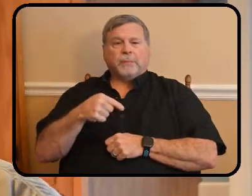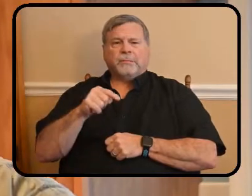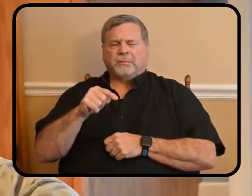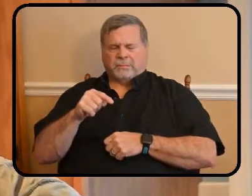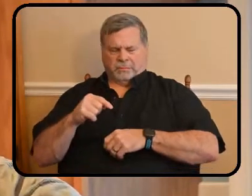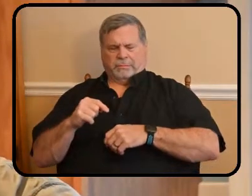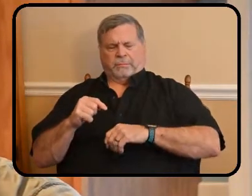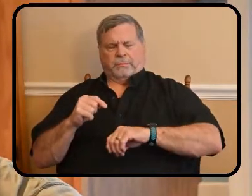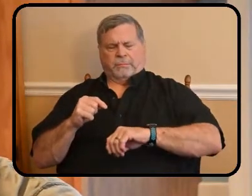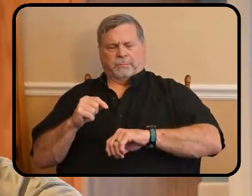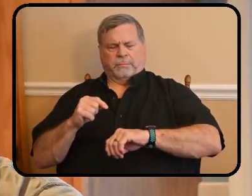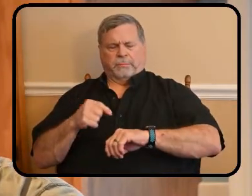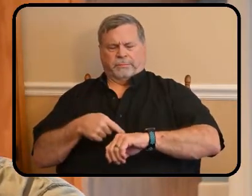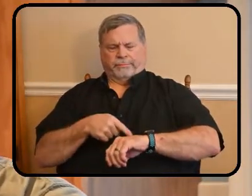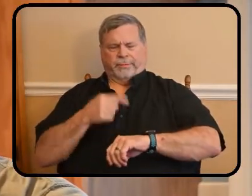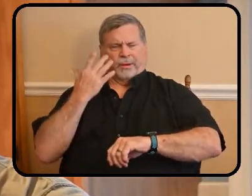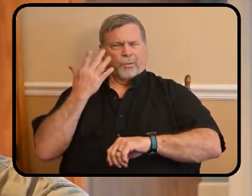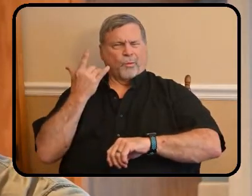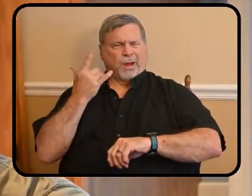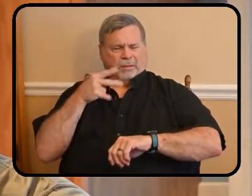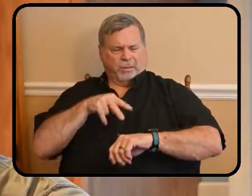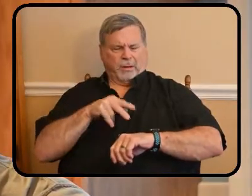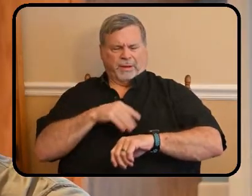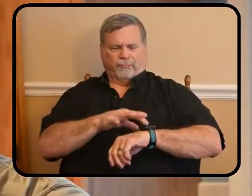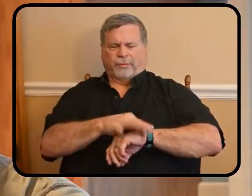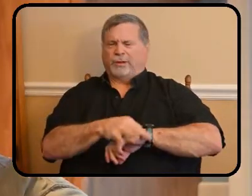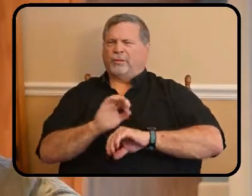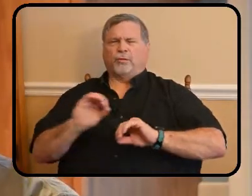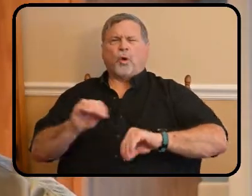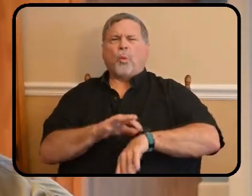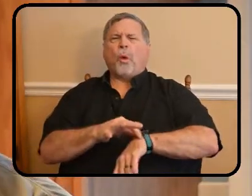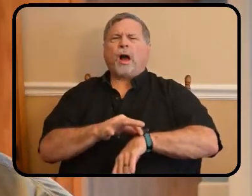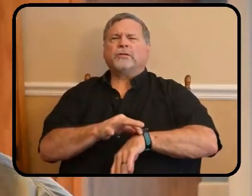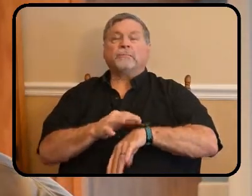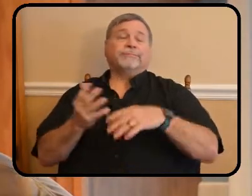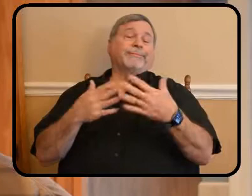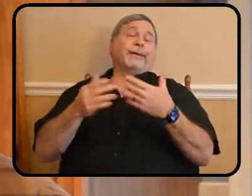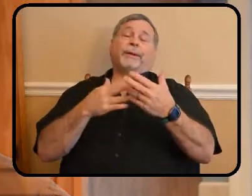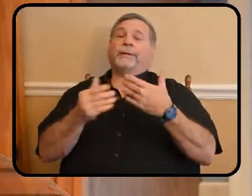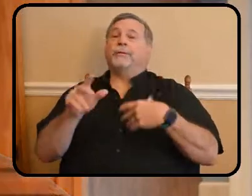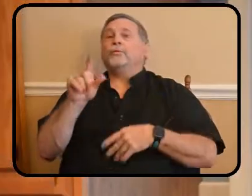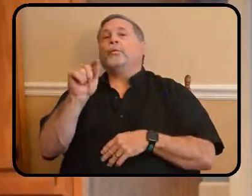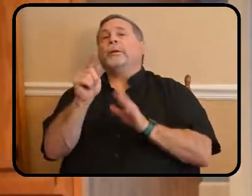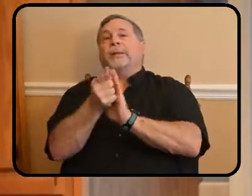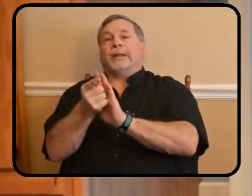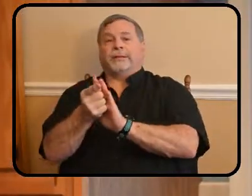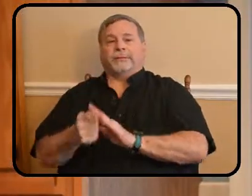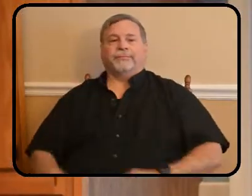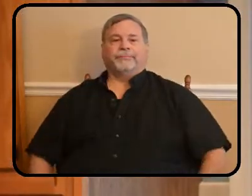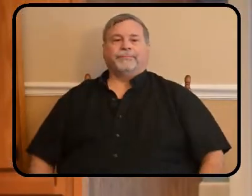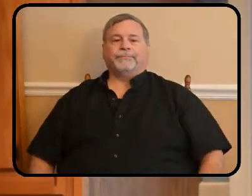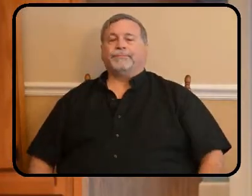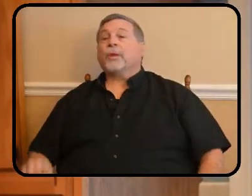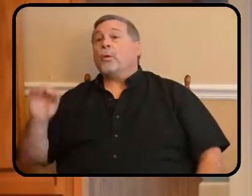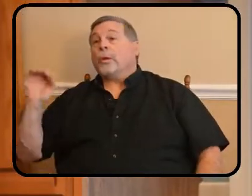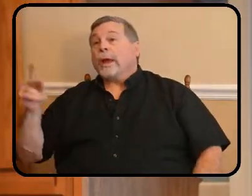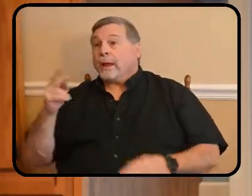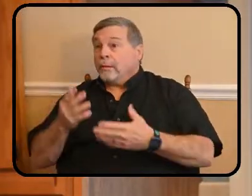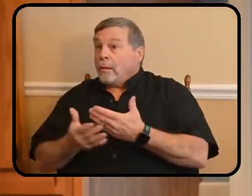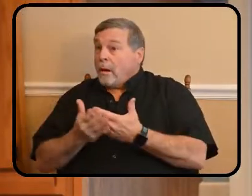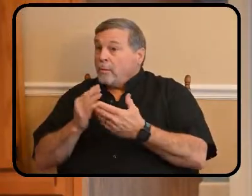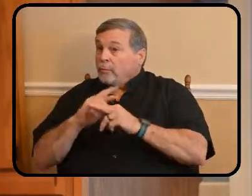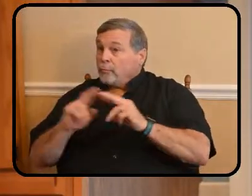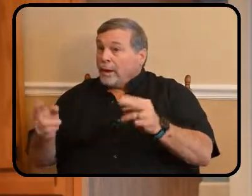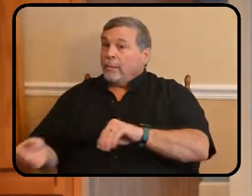about, I don't know why I'm looking at my wrist, there's no watch on it, but 20 minutes. Okay, we're just about ready to pour this into